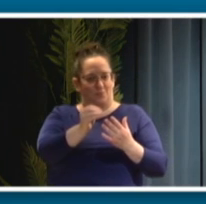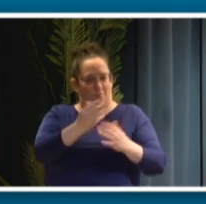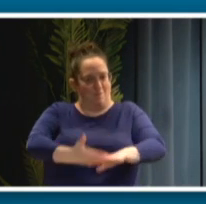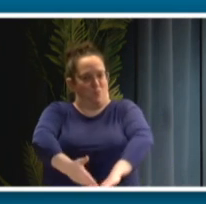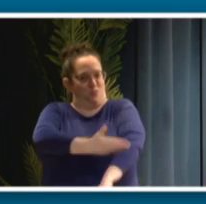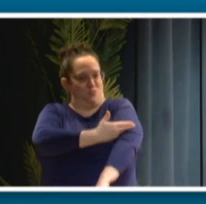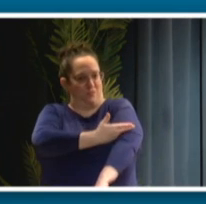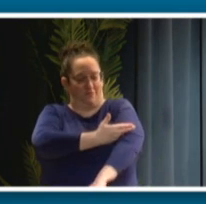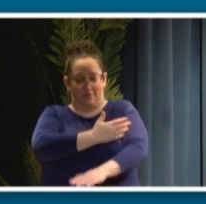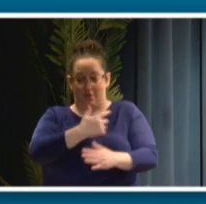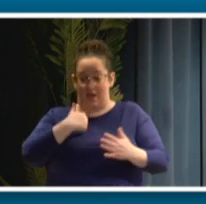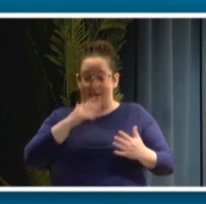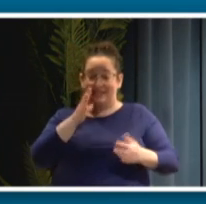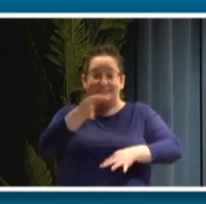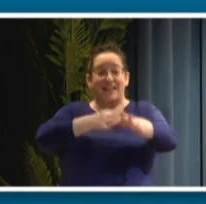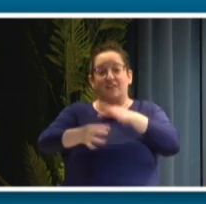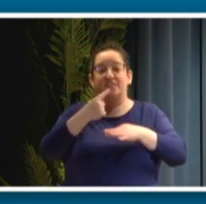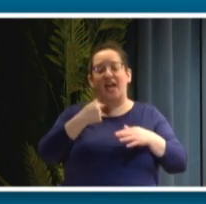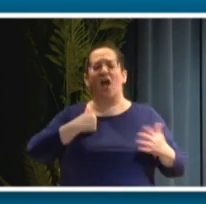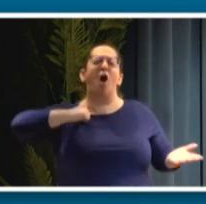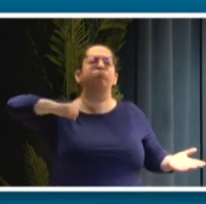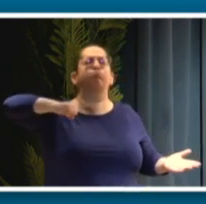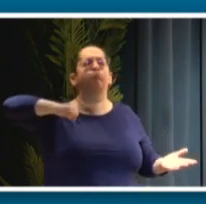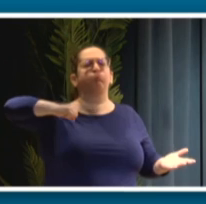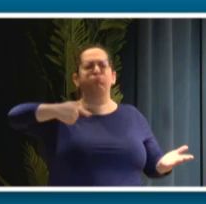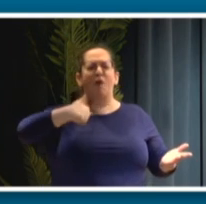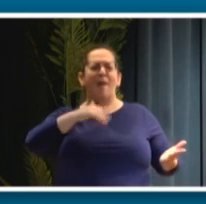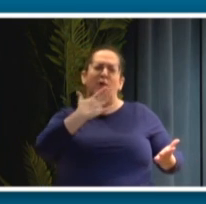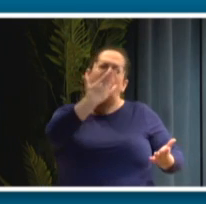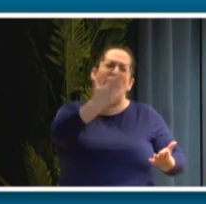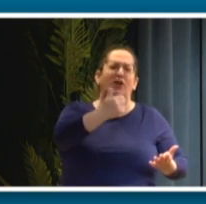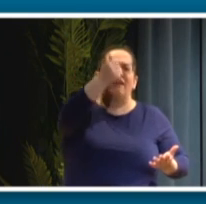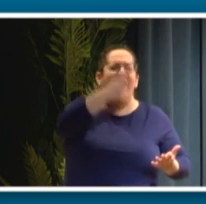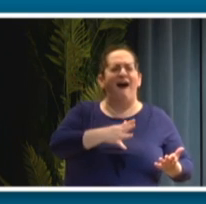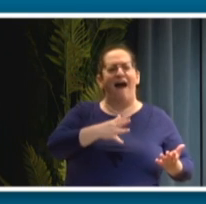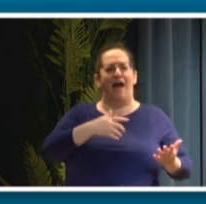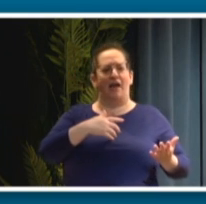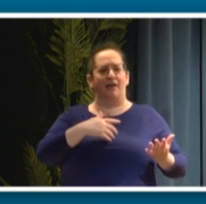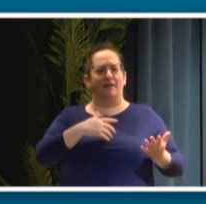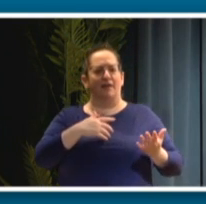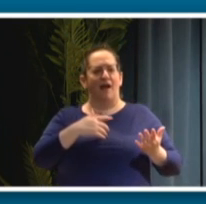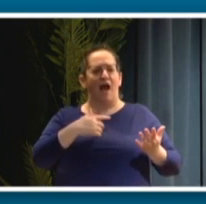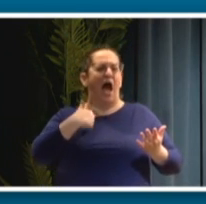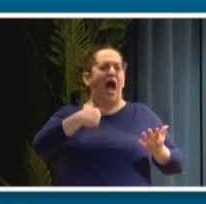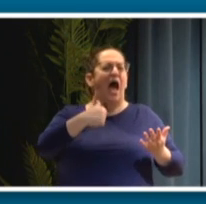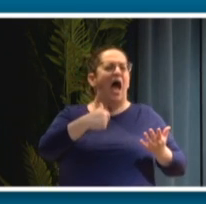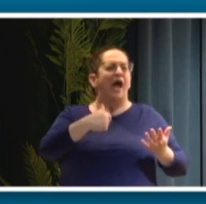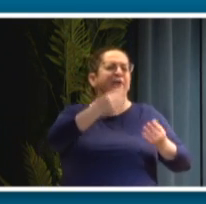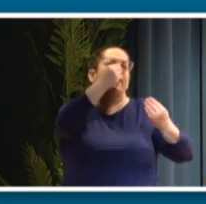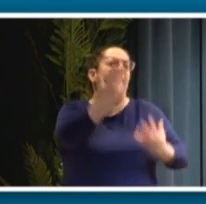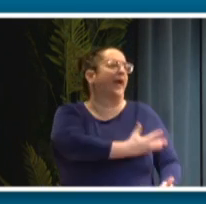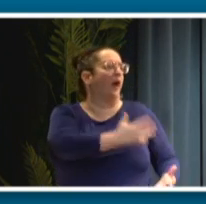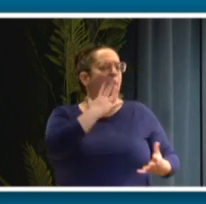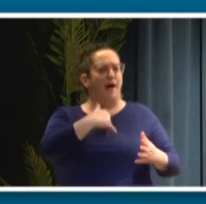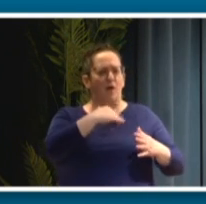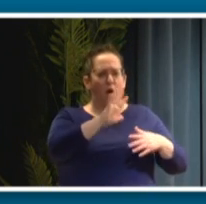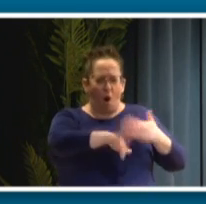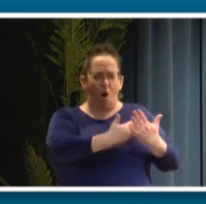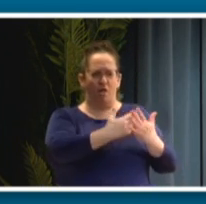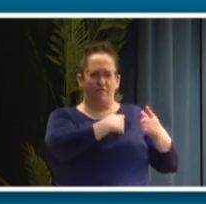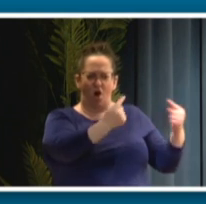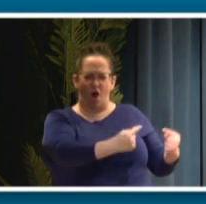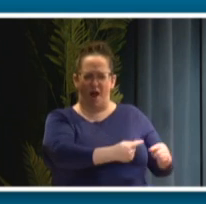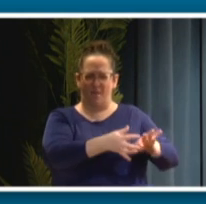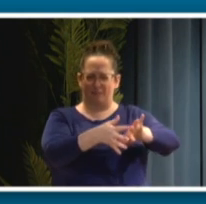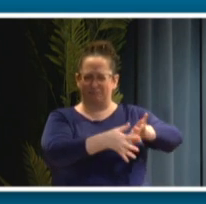pedestal where I am a good guy, not understanding that I'm leaving a wake of harm behind me. Right? And these are the things that if I'm